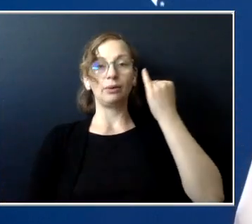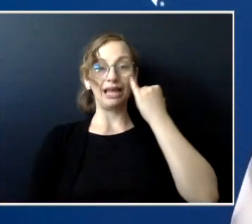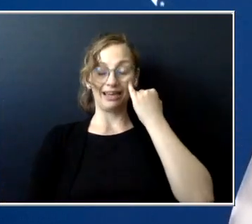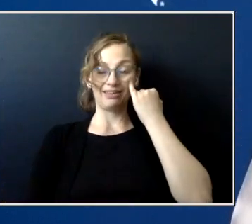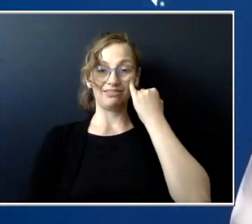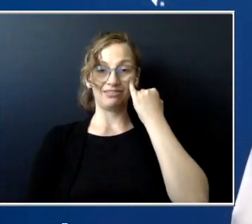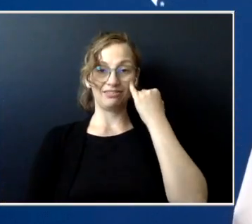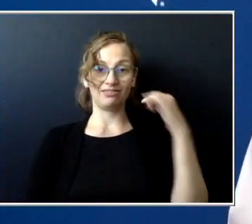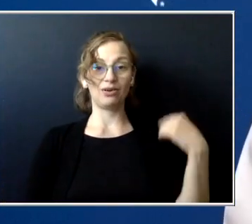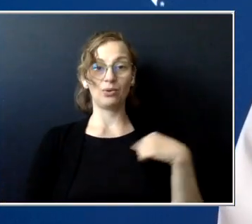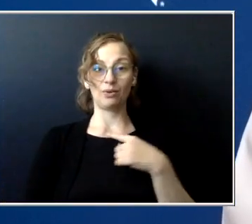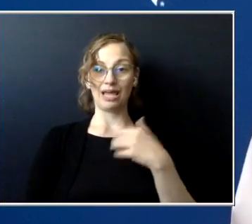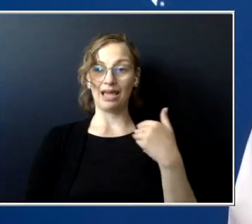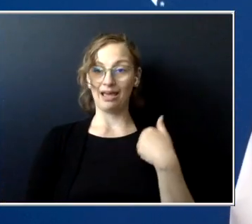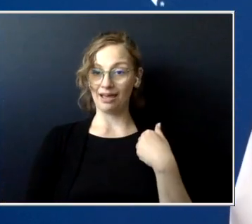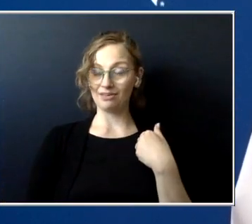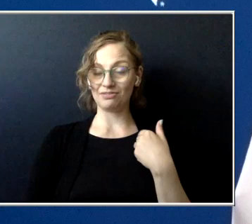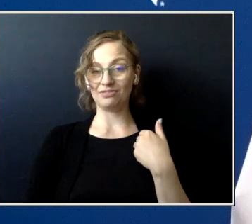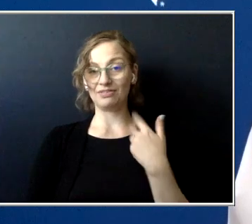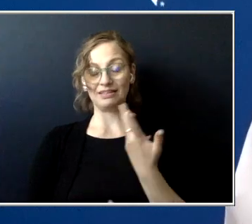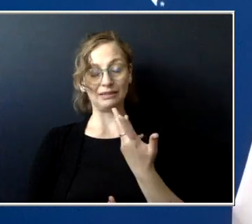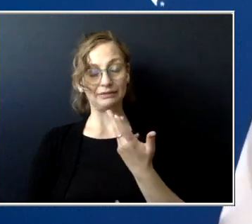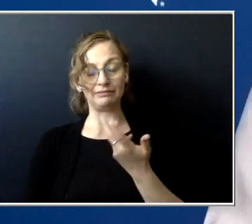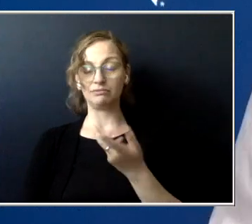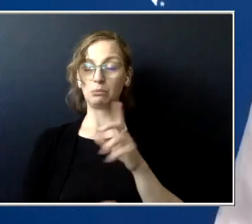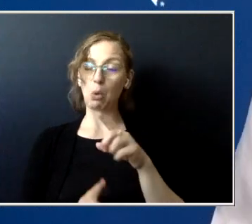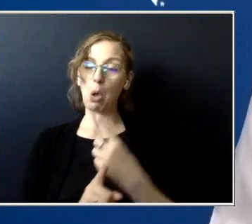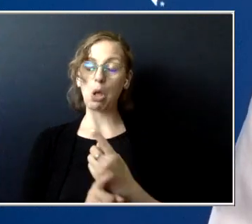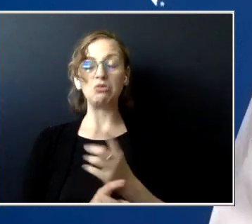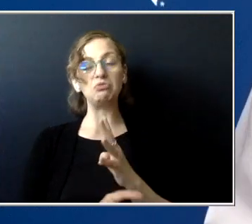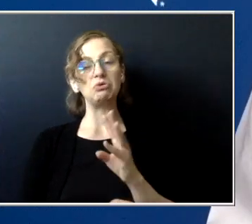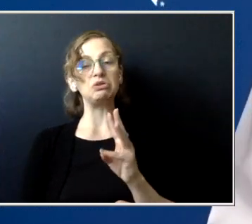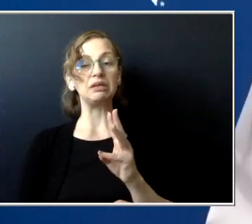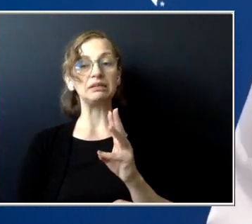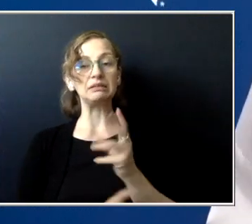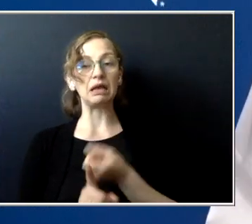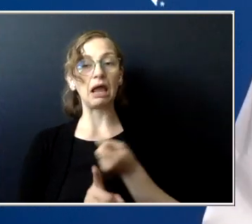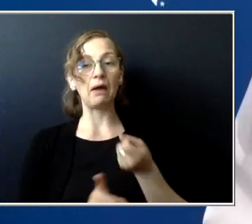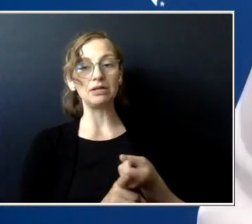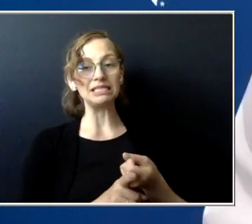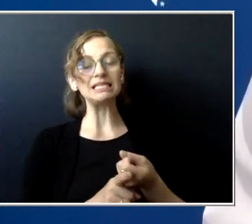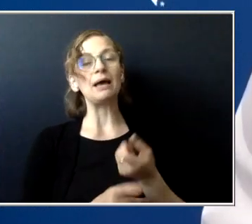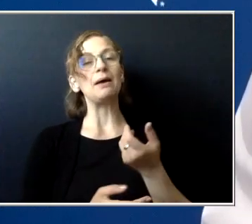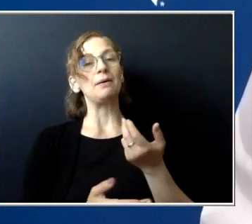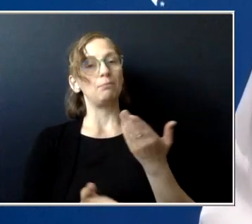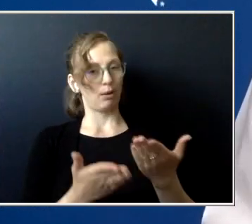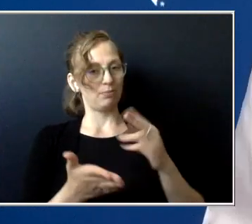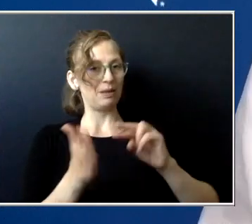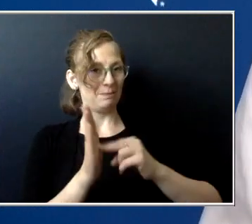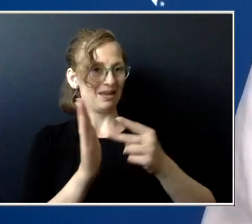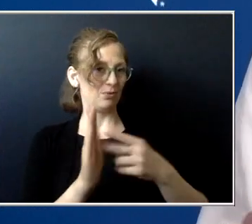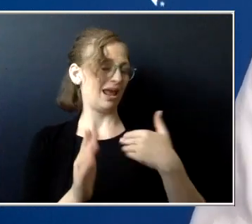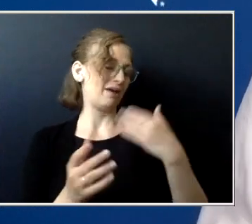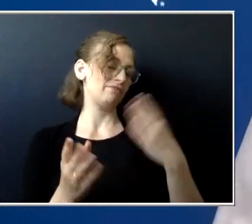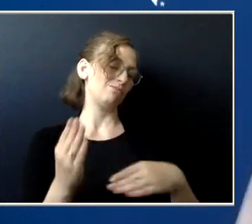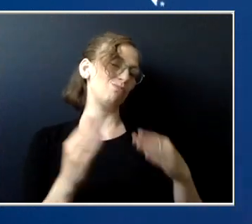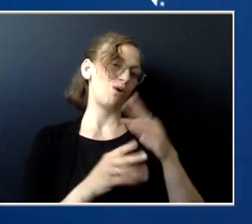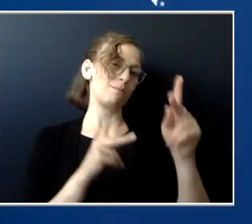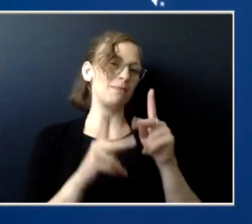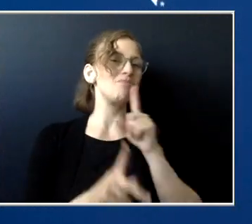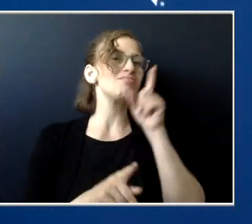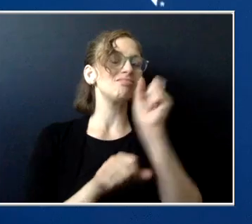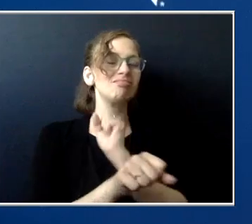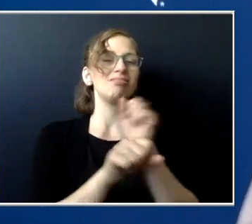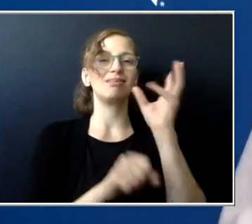are walking around with the disease may feel a little ill or may not have any symptoms at all. So it can be a very big burden. Next, we